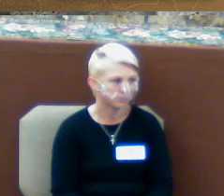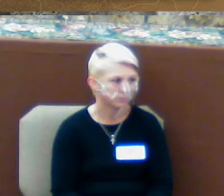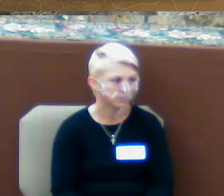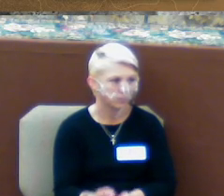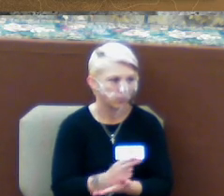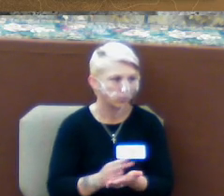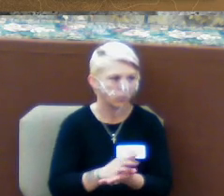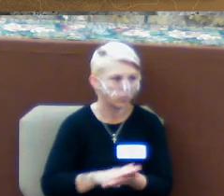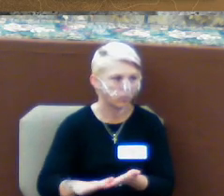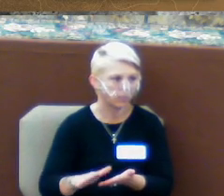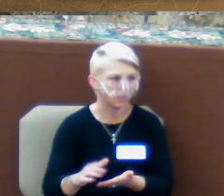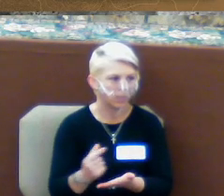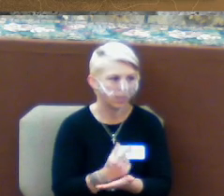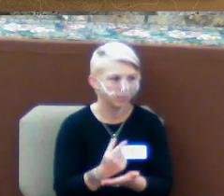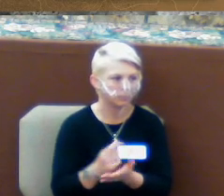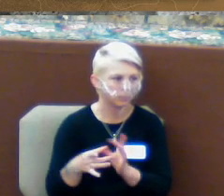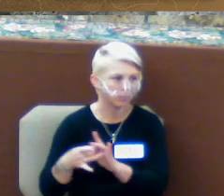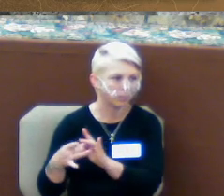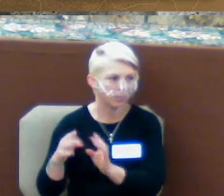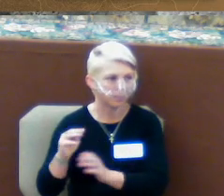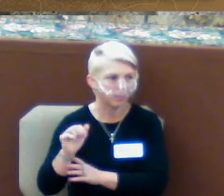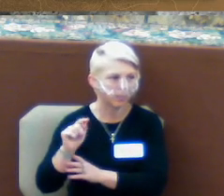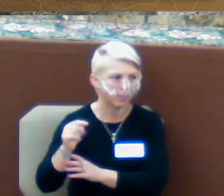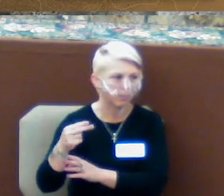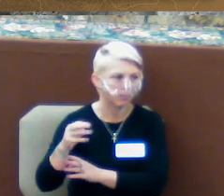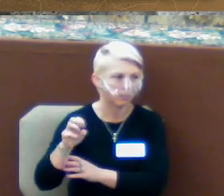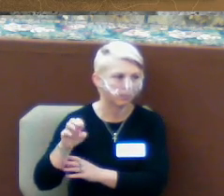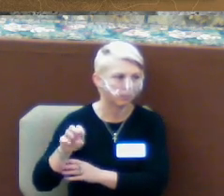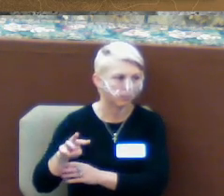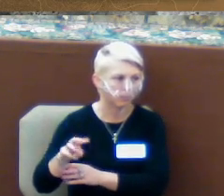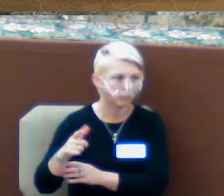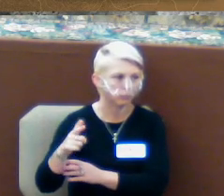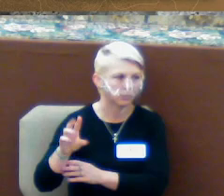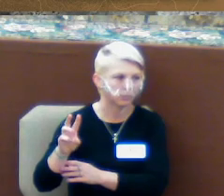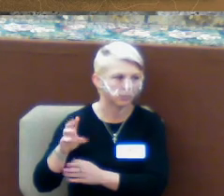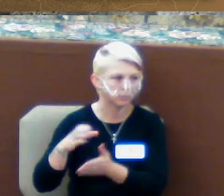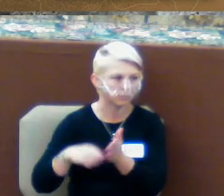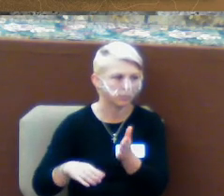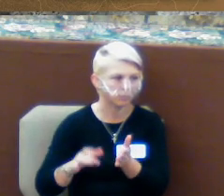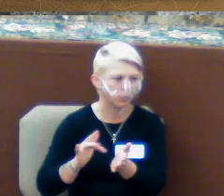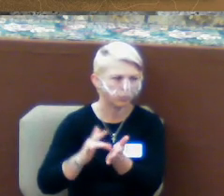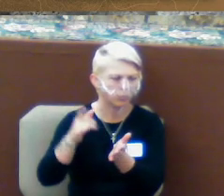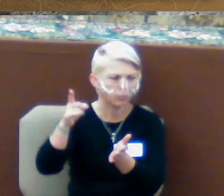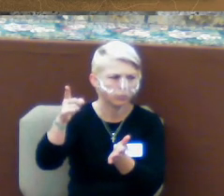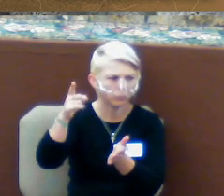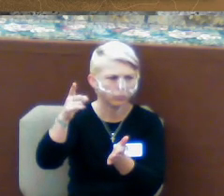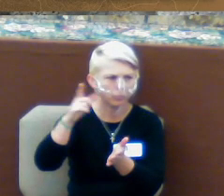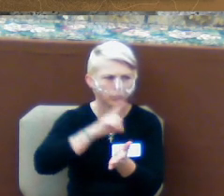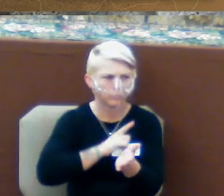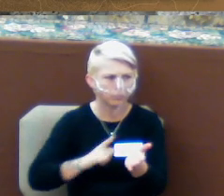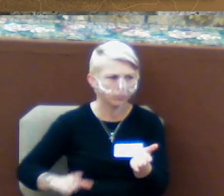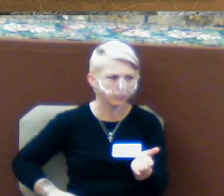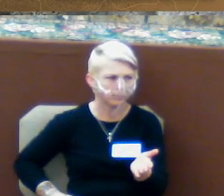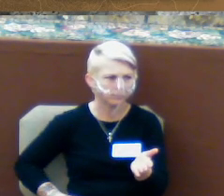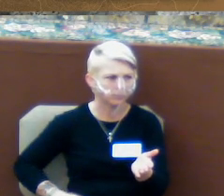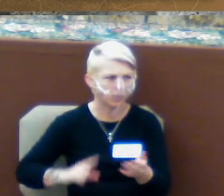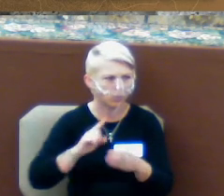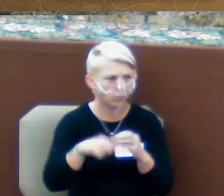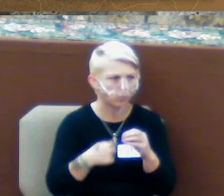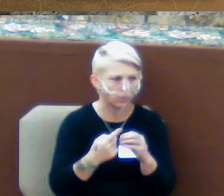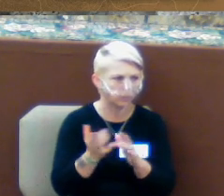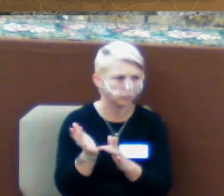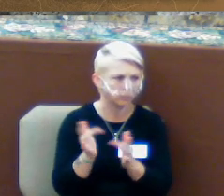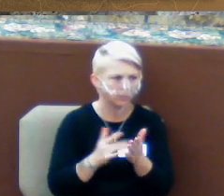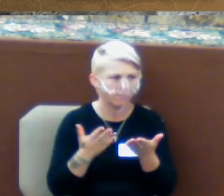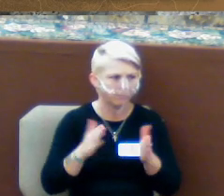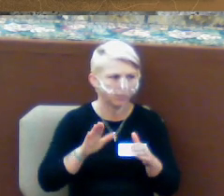The Holy Gospel according to Matthew, the 26th chapter. Glory to you, O Lord. When Jesus